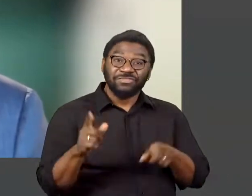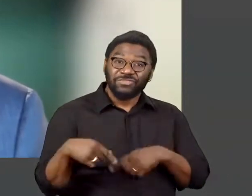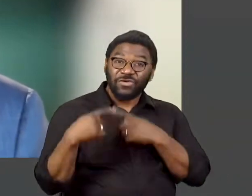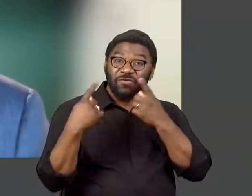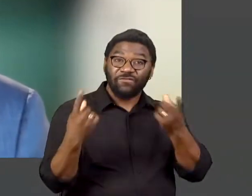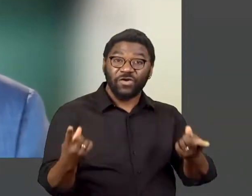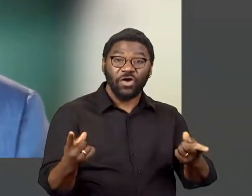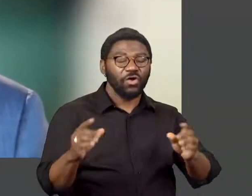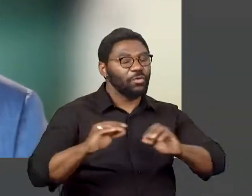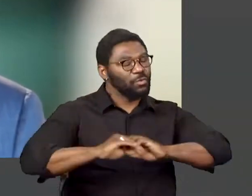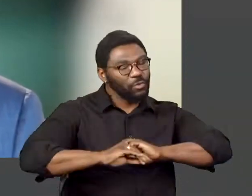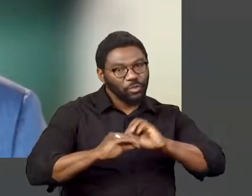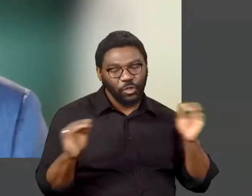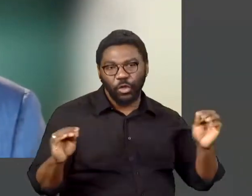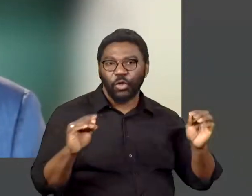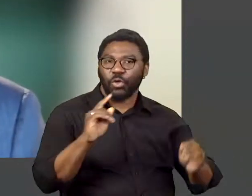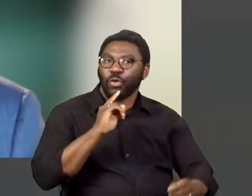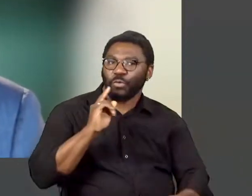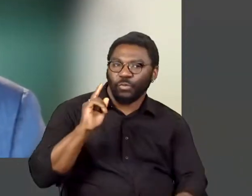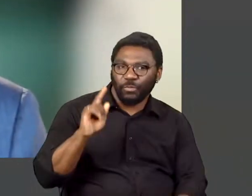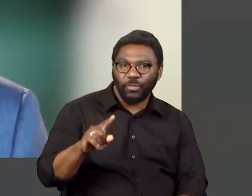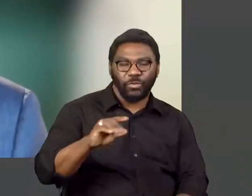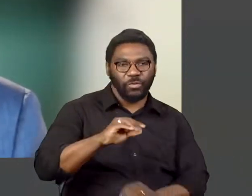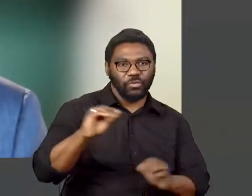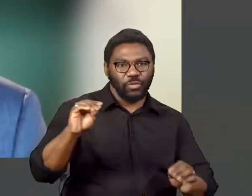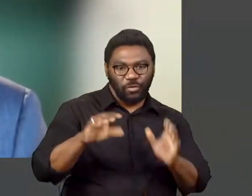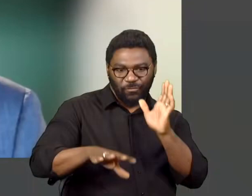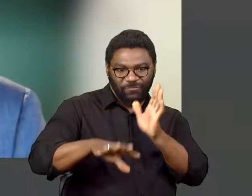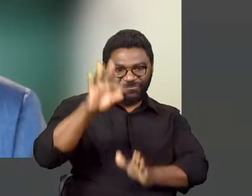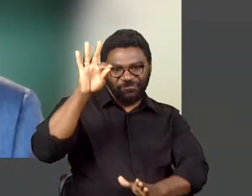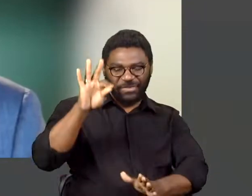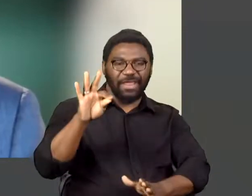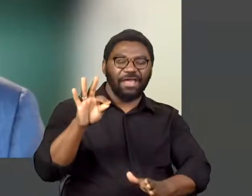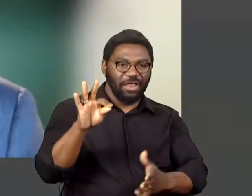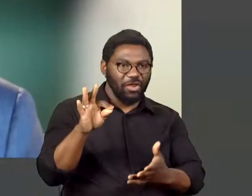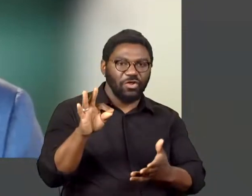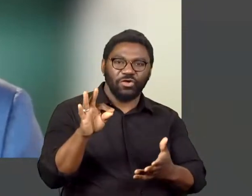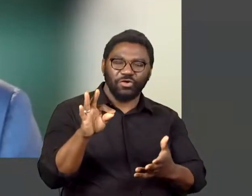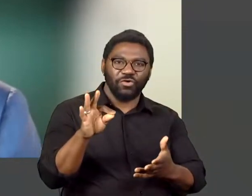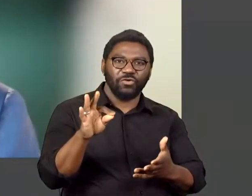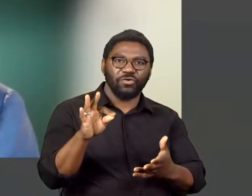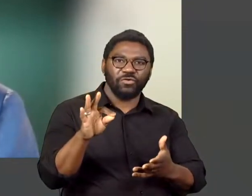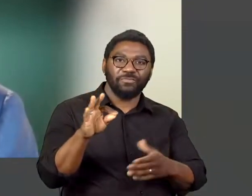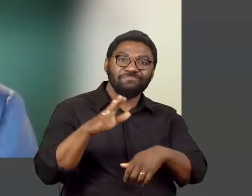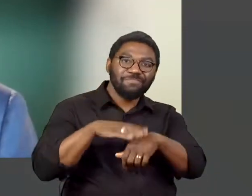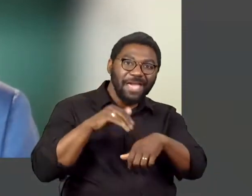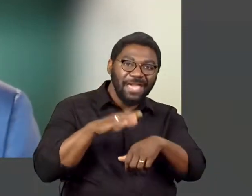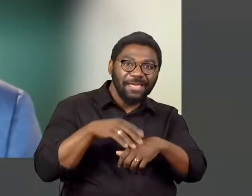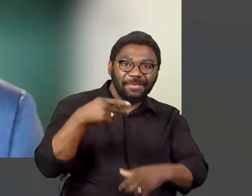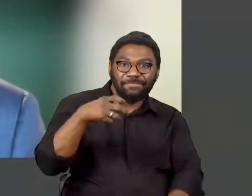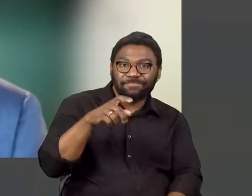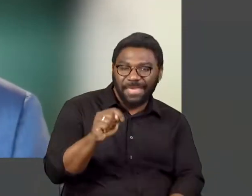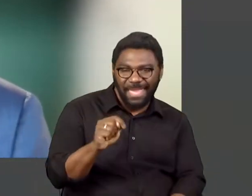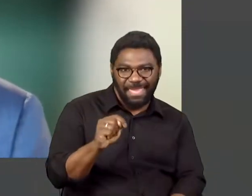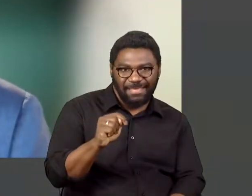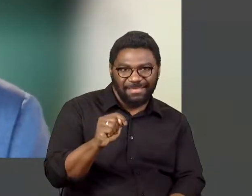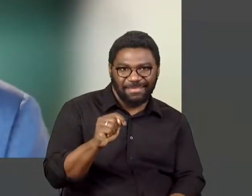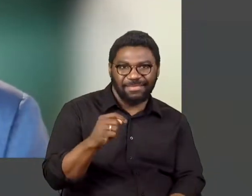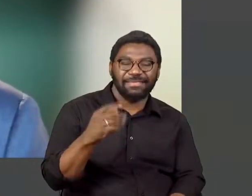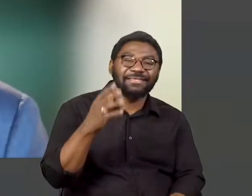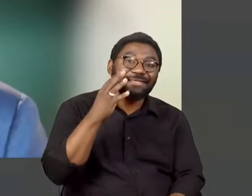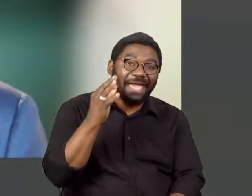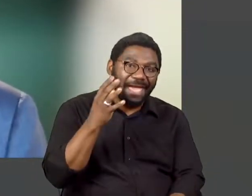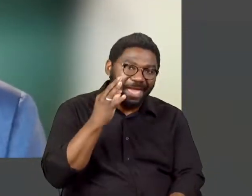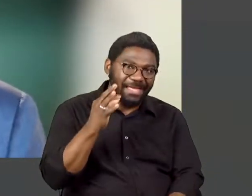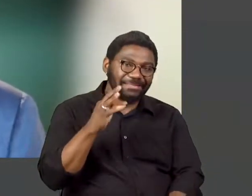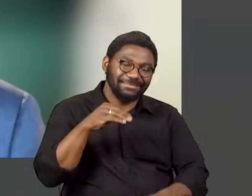have no reports of infection of pet cats that an individual may be